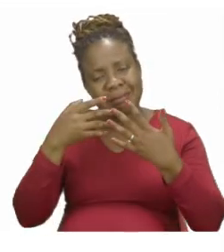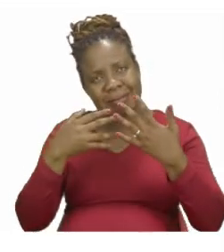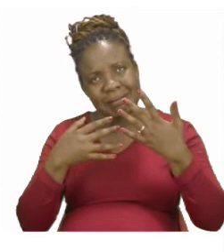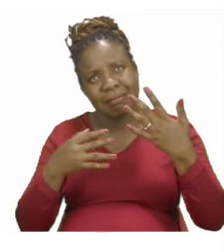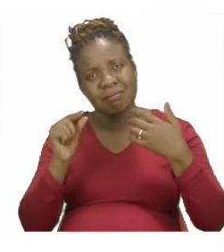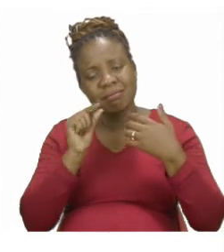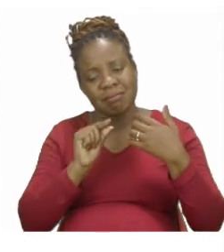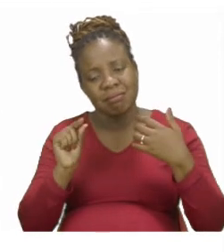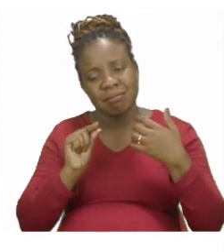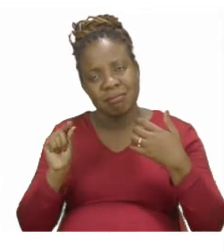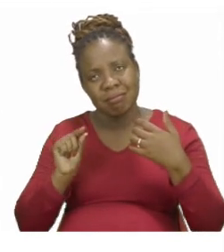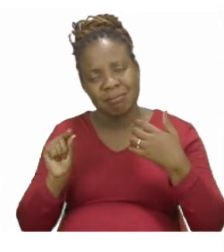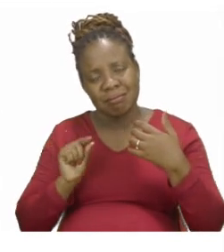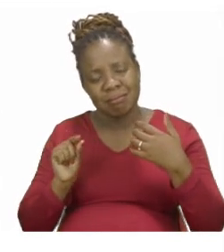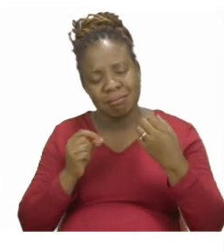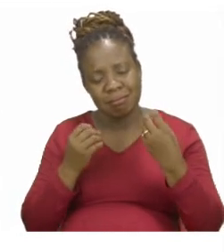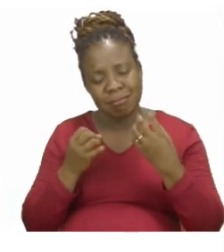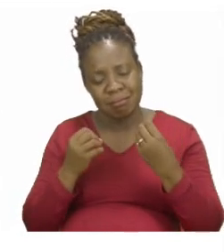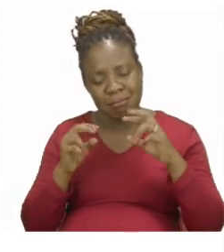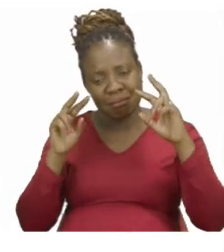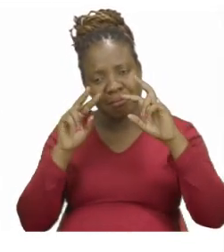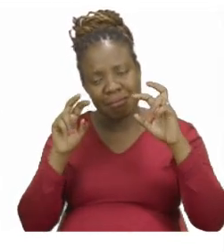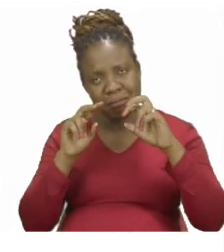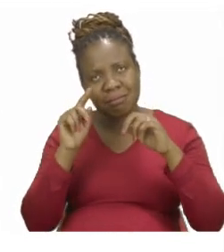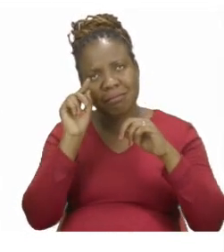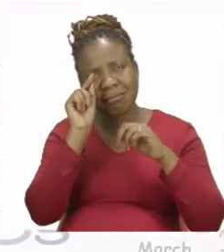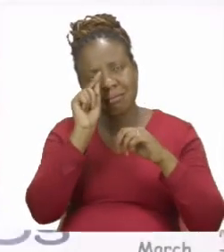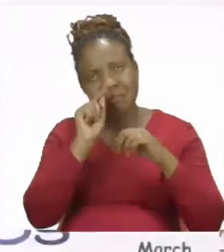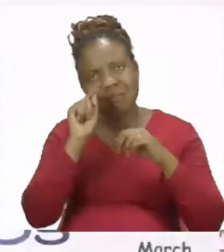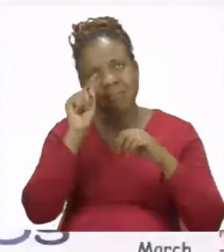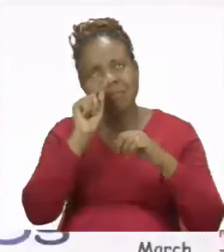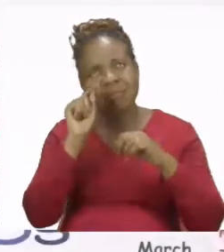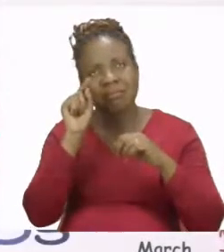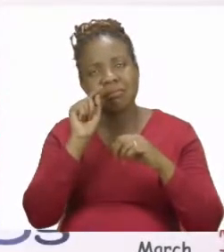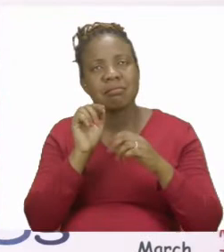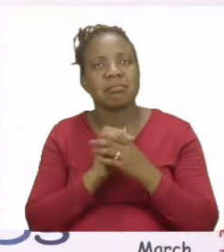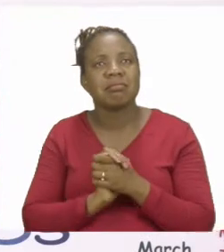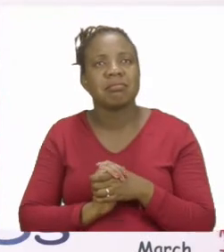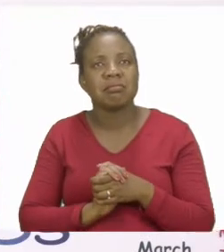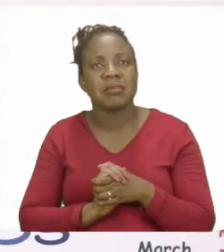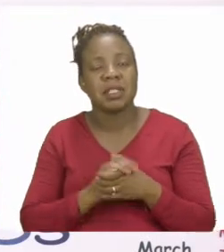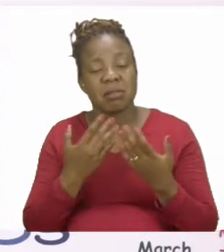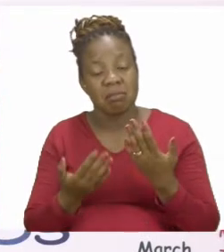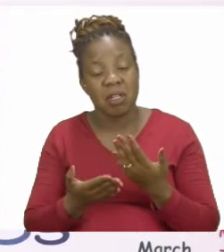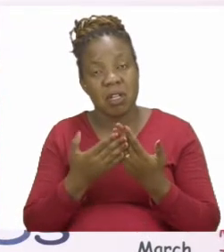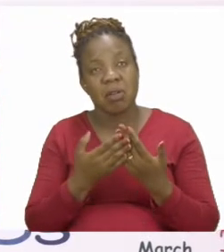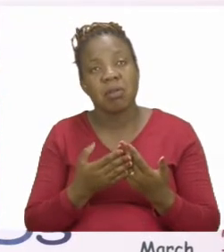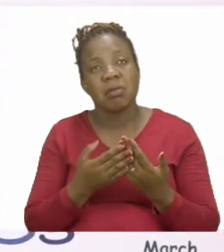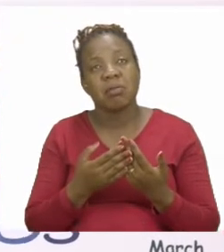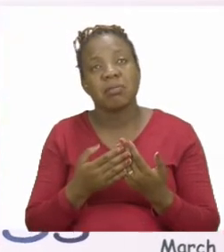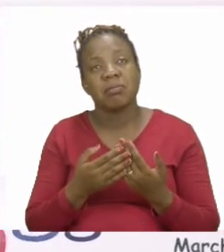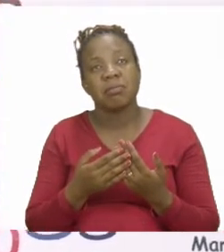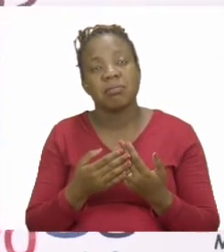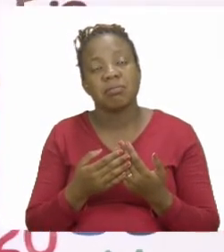search. So I took a little piece of the word search out and put it on the board. So I'm going to show